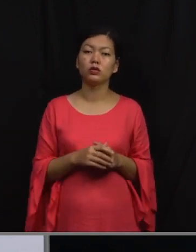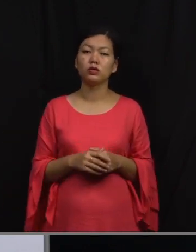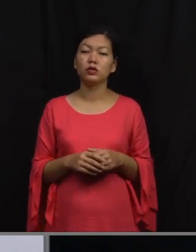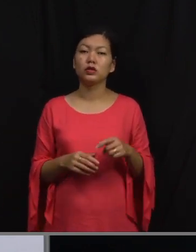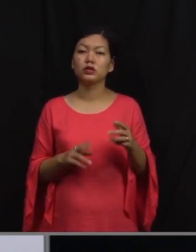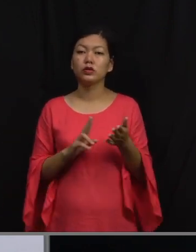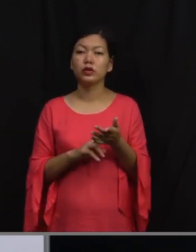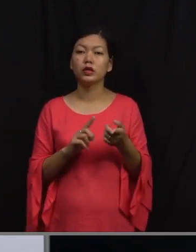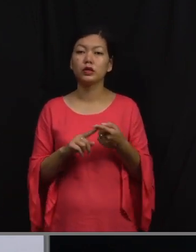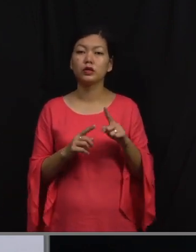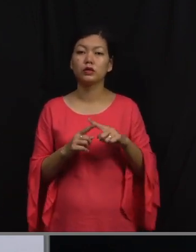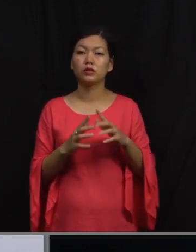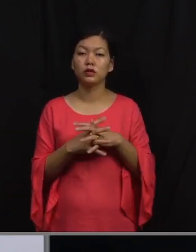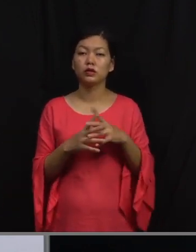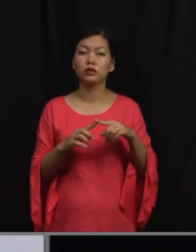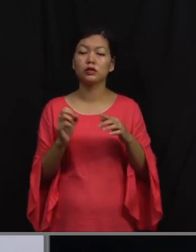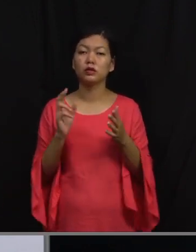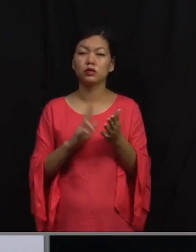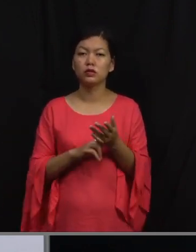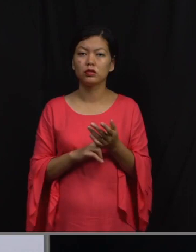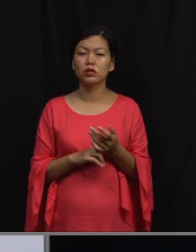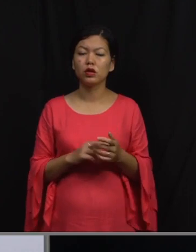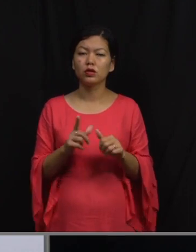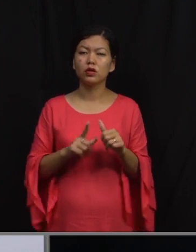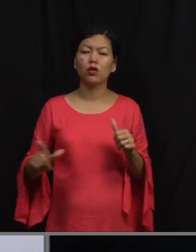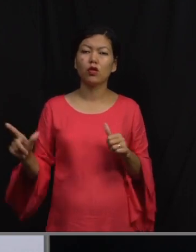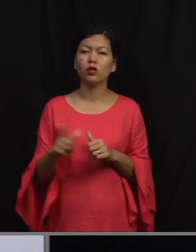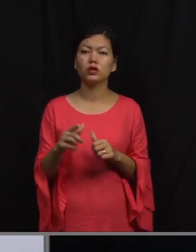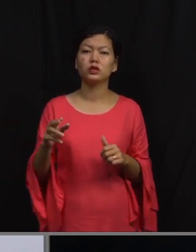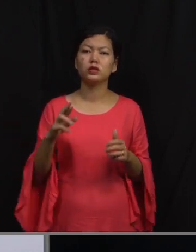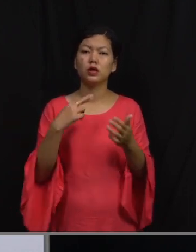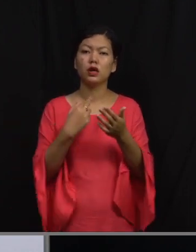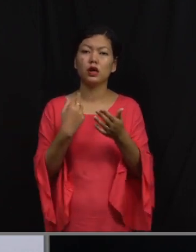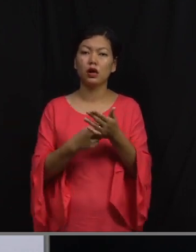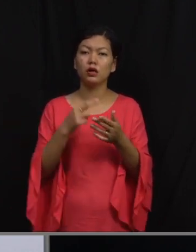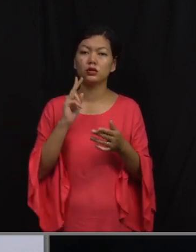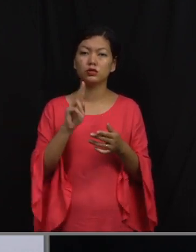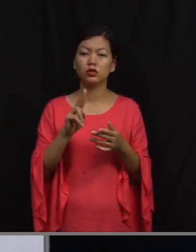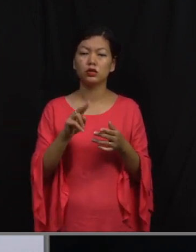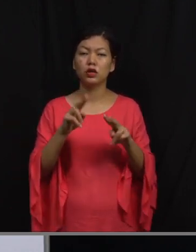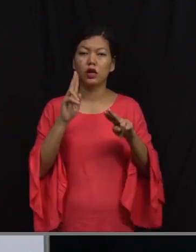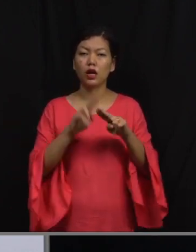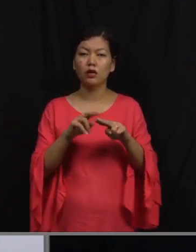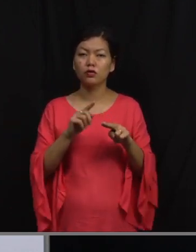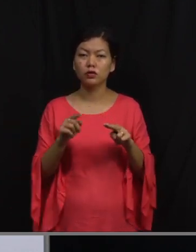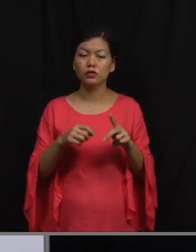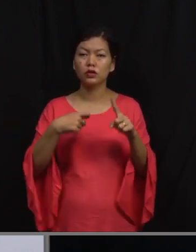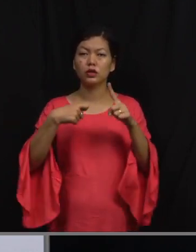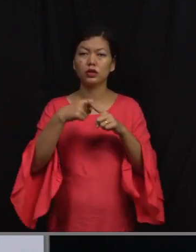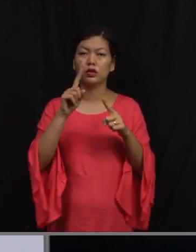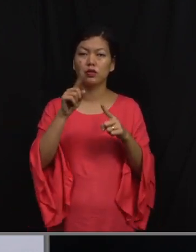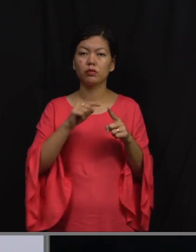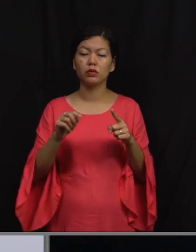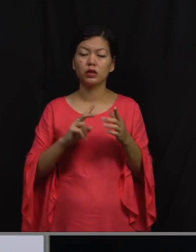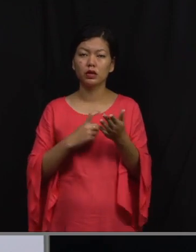F equal to ma. Suppose F equal to G m1 m2 by r square. So suppose Coulomb's law, F equal to k q1 q2 by r square, right?